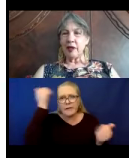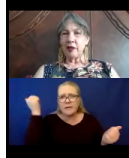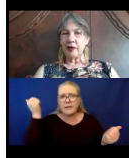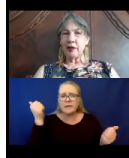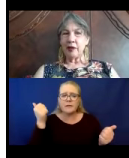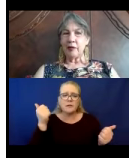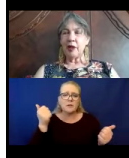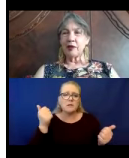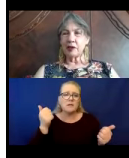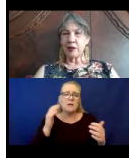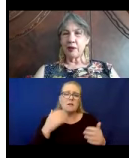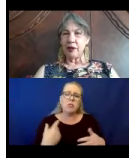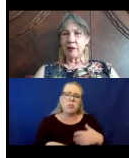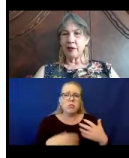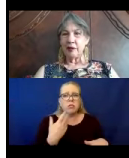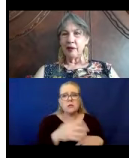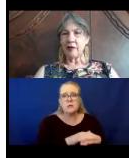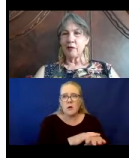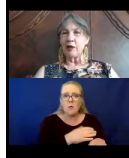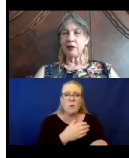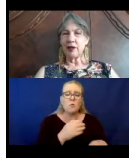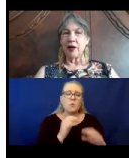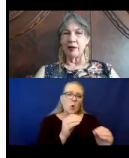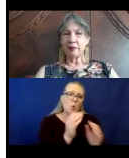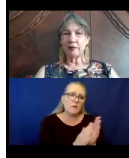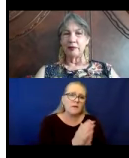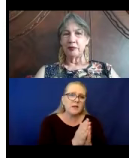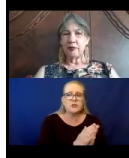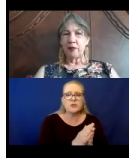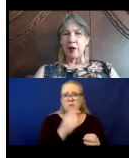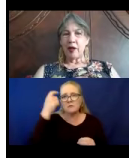motivation and mental slowing, kind of a mental fog.